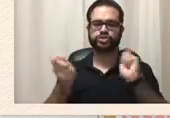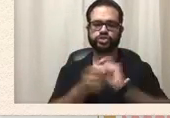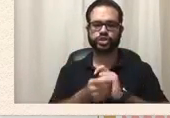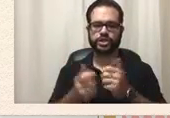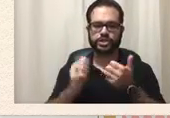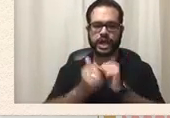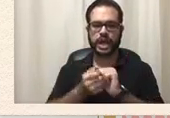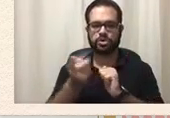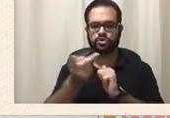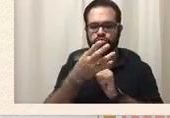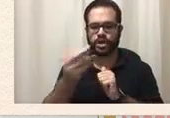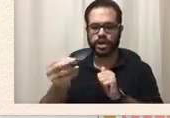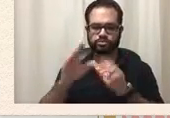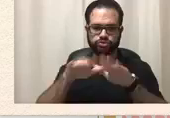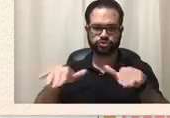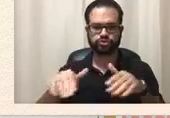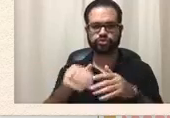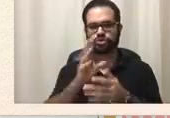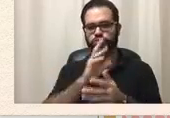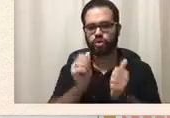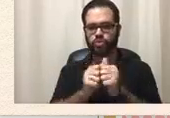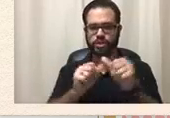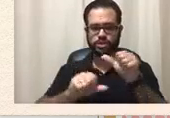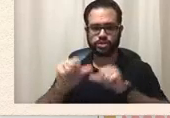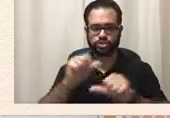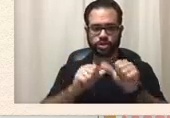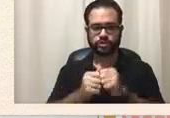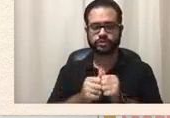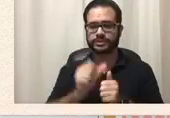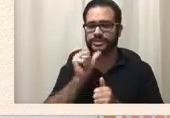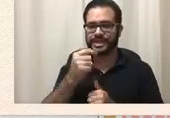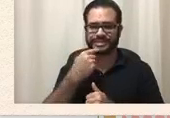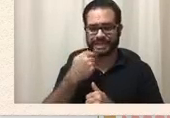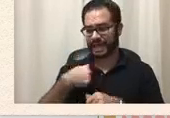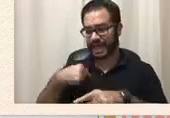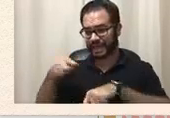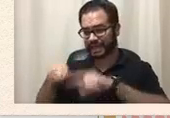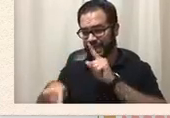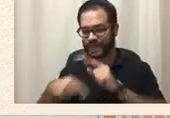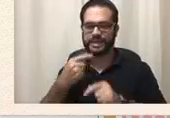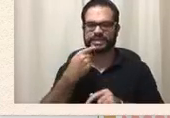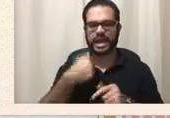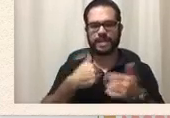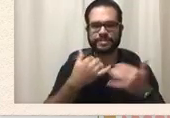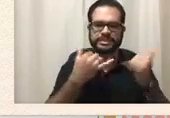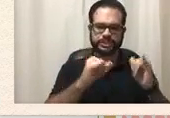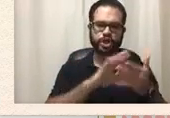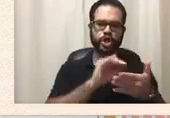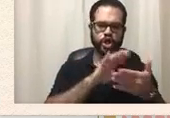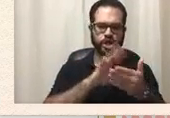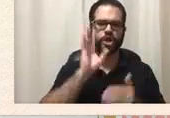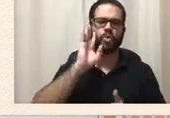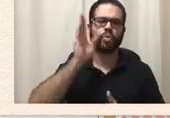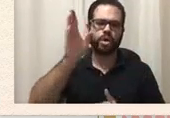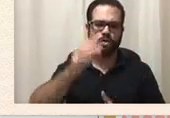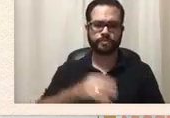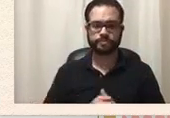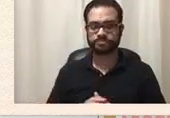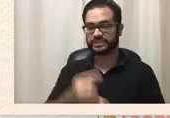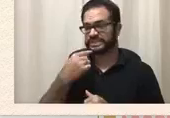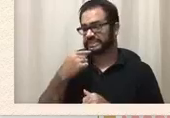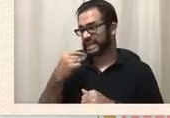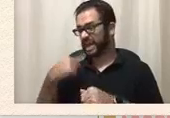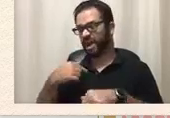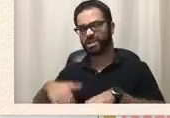other. Instead of saying, I can't do this, say, I'm still learning and we'll get there. Instead of saying, I give up, say, I will try a different